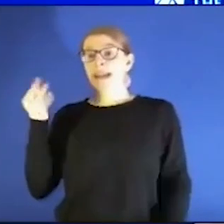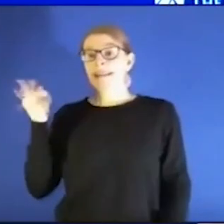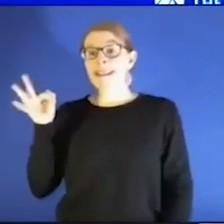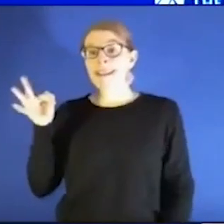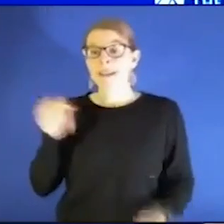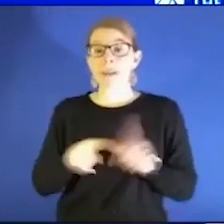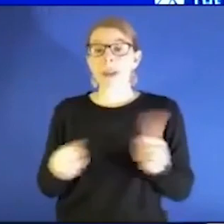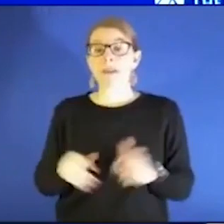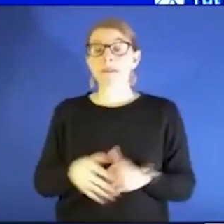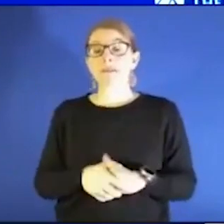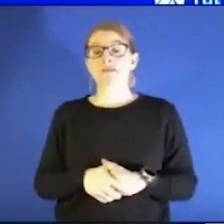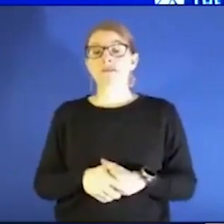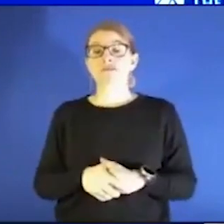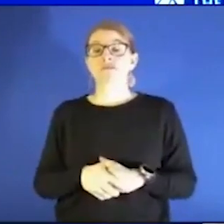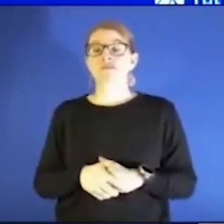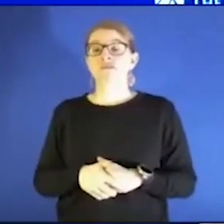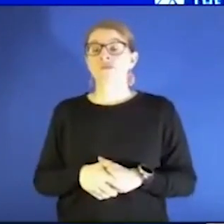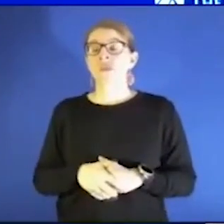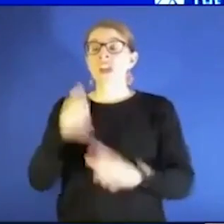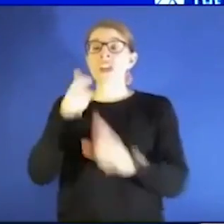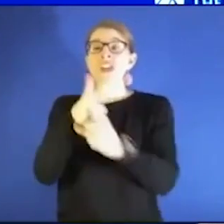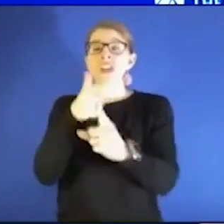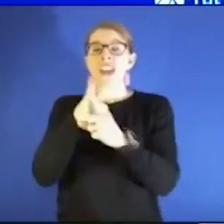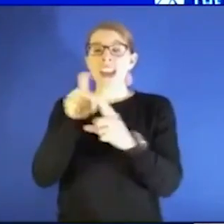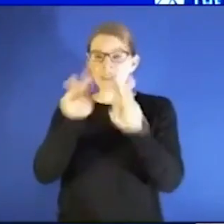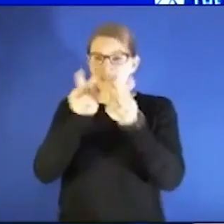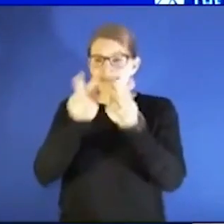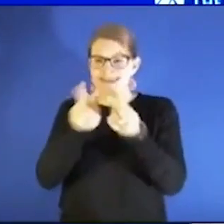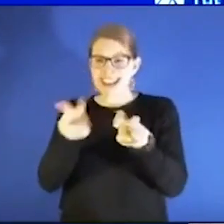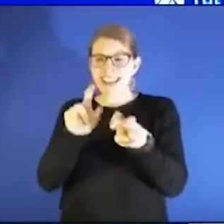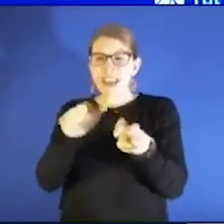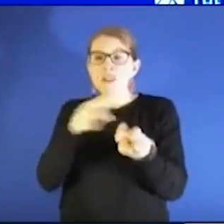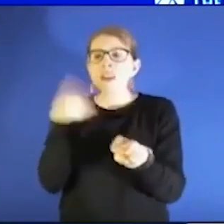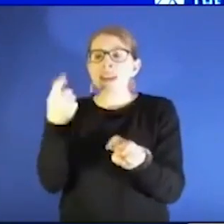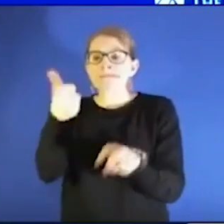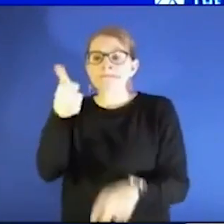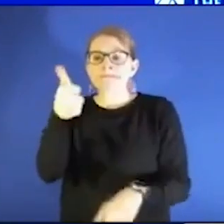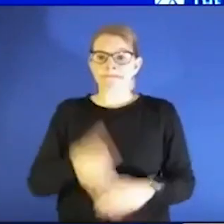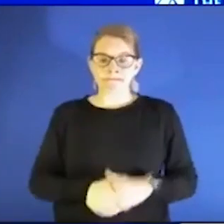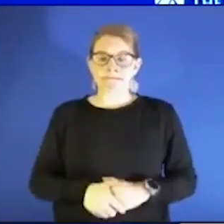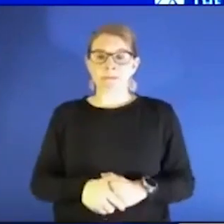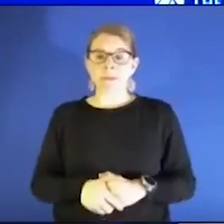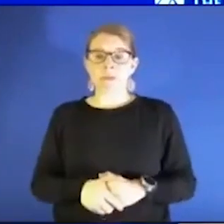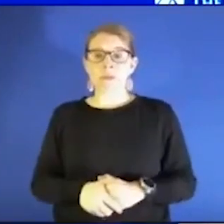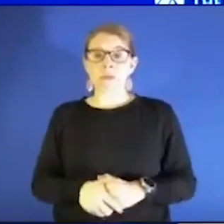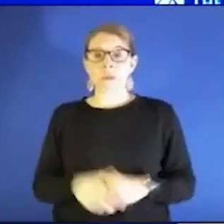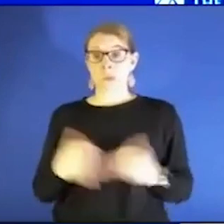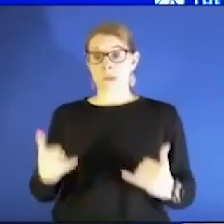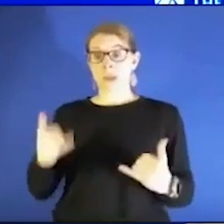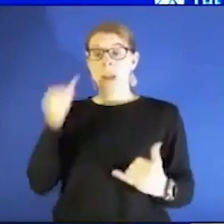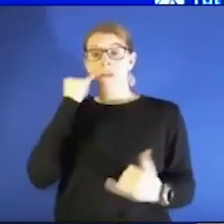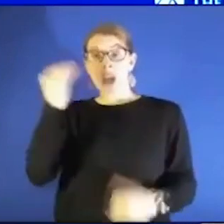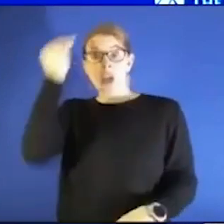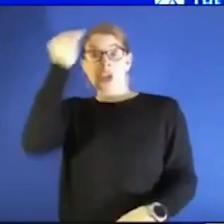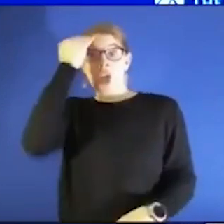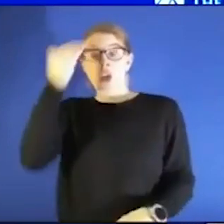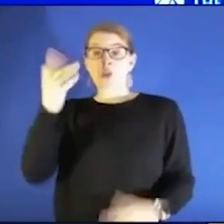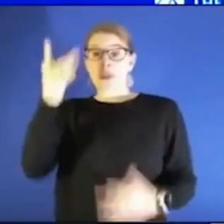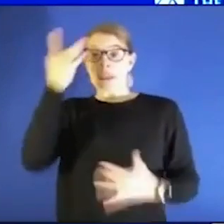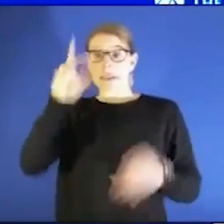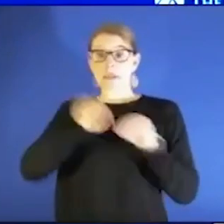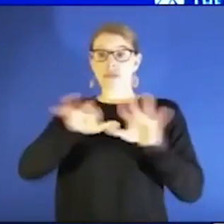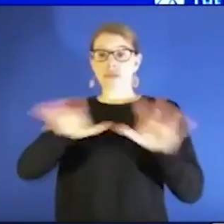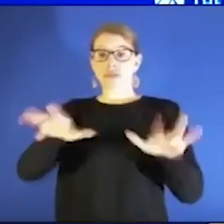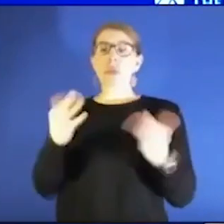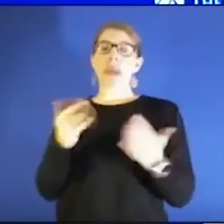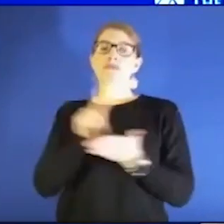that and judge that risk on your own. And especially now, if you know there is a high prevalence of disease, maybe just wait a couple weeks to be able to do some